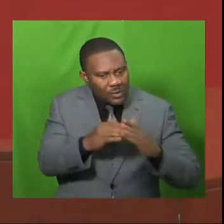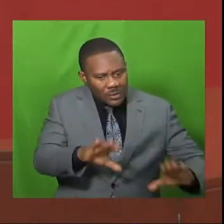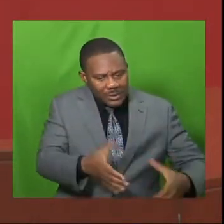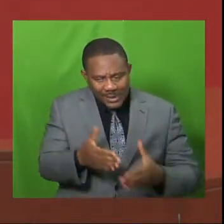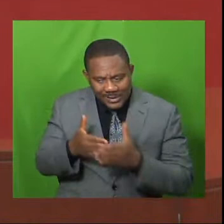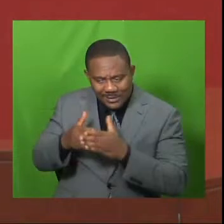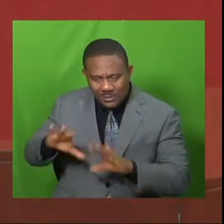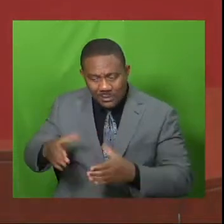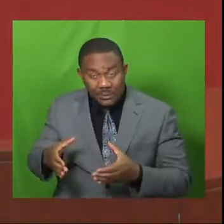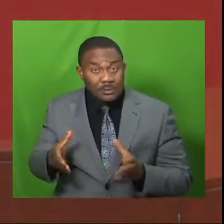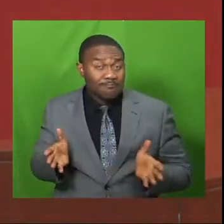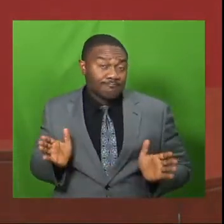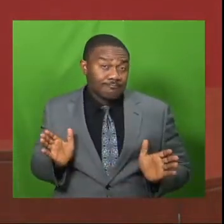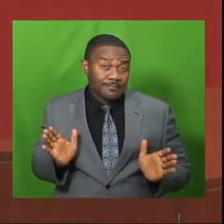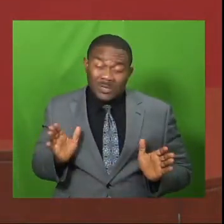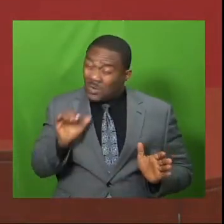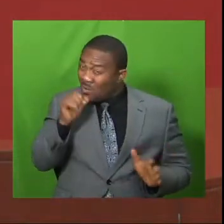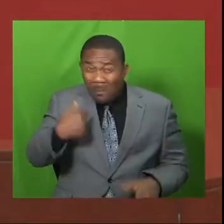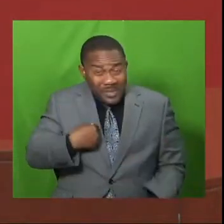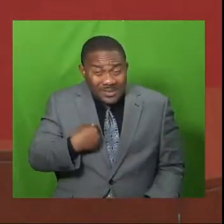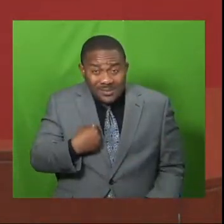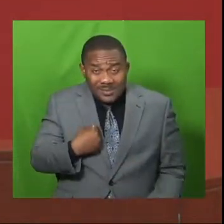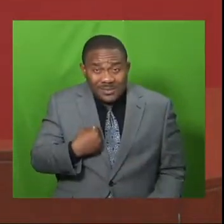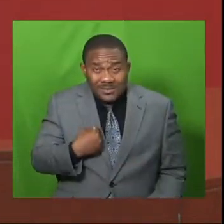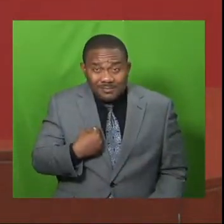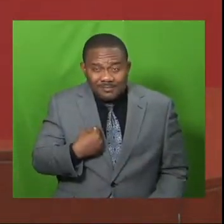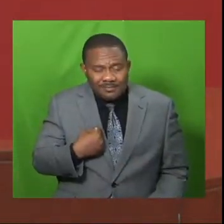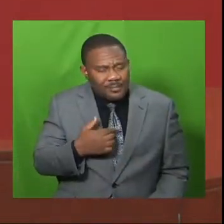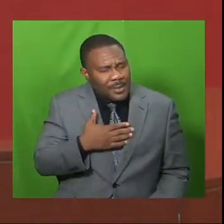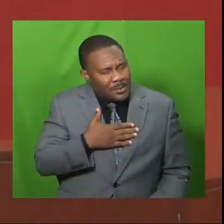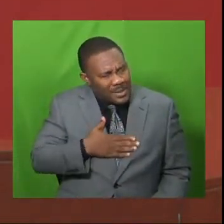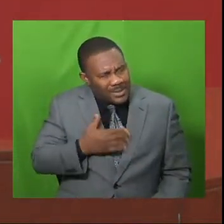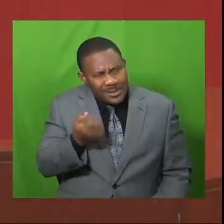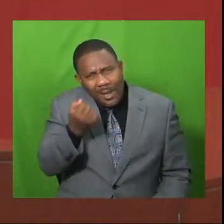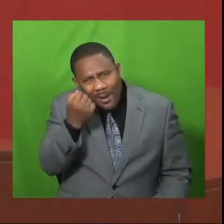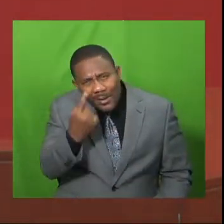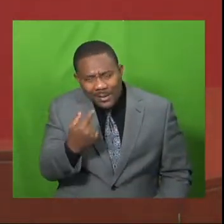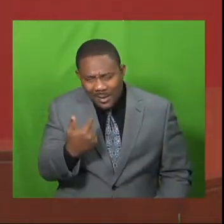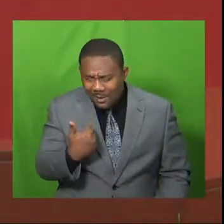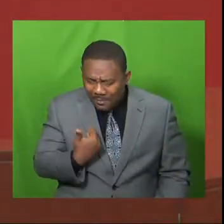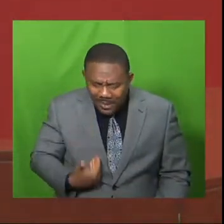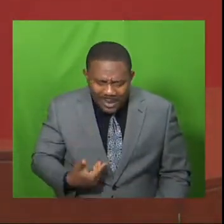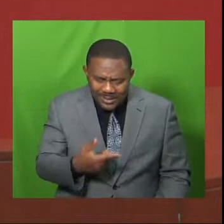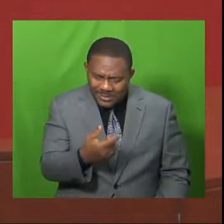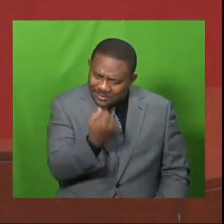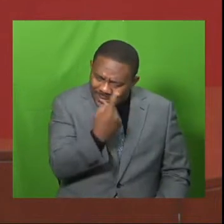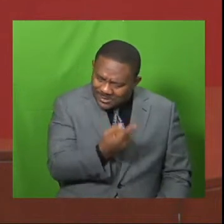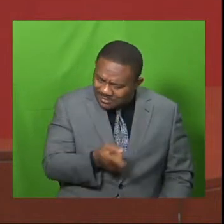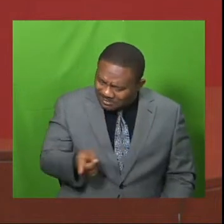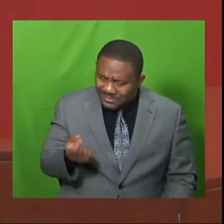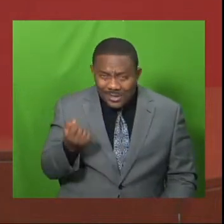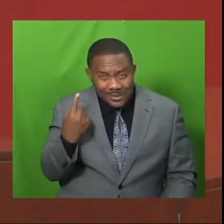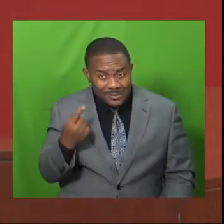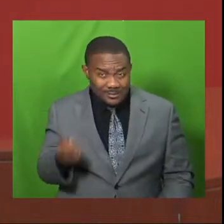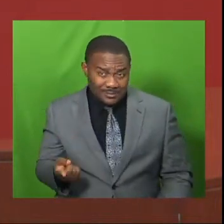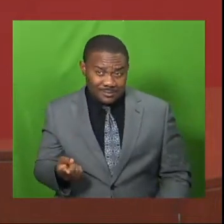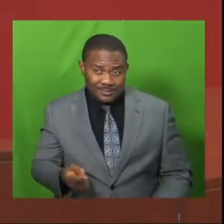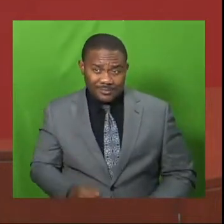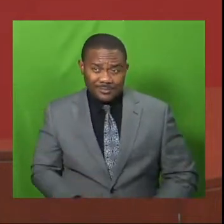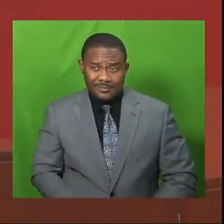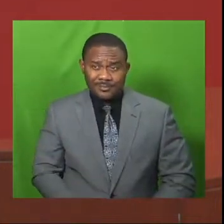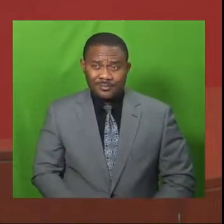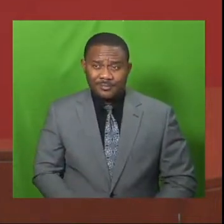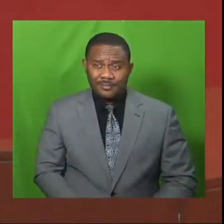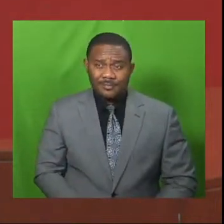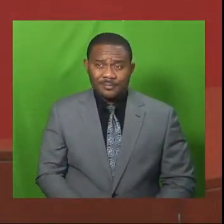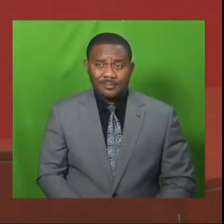leadership. So please bear with me, bear with leadership, so that we have a very good debate. So,